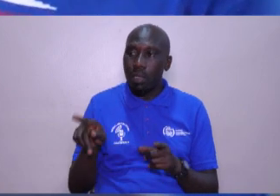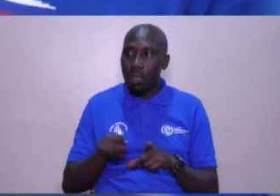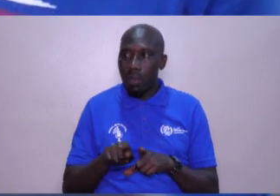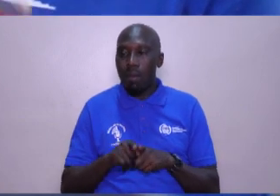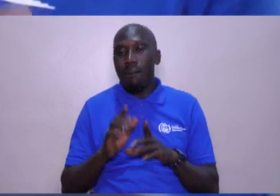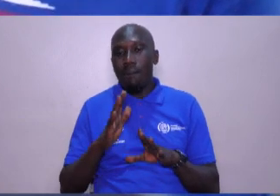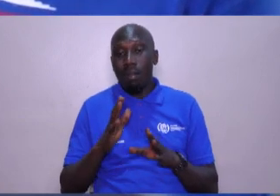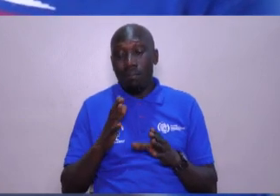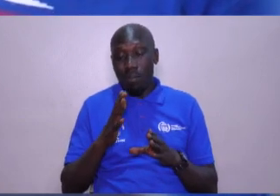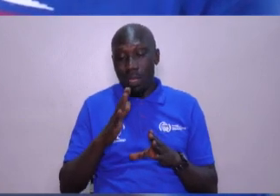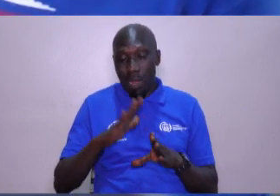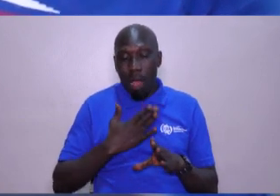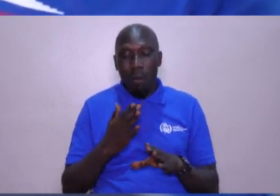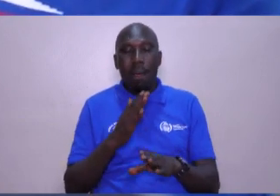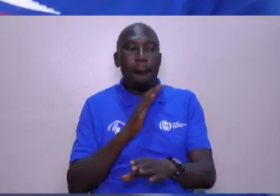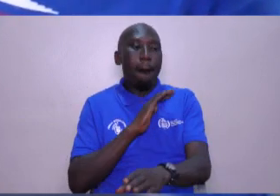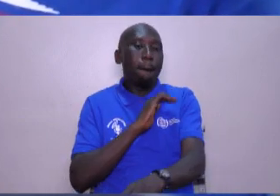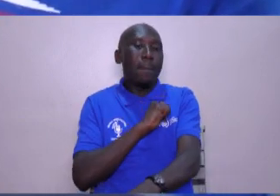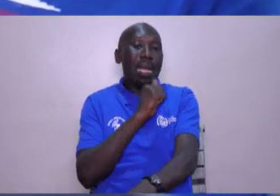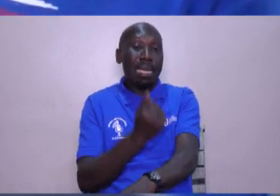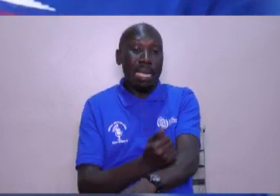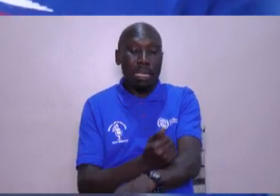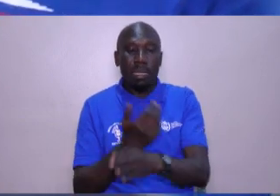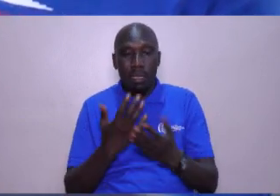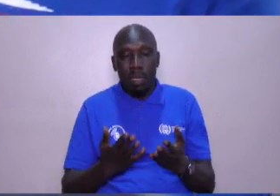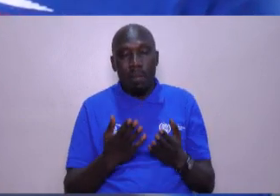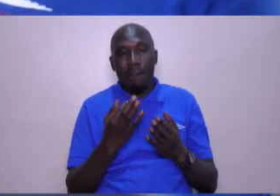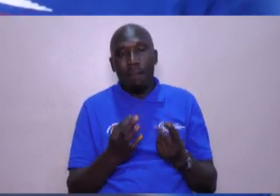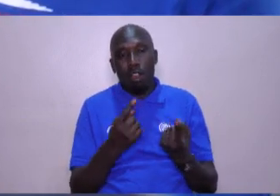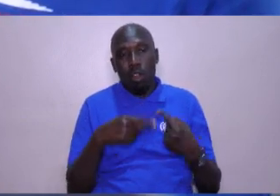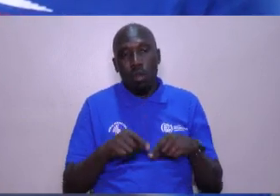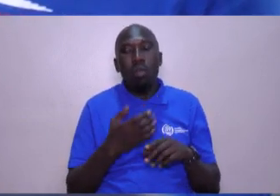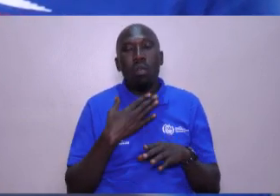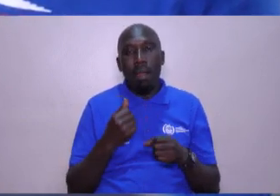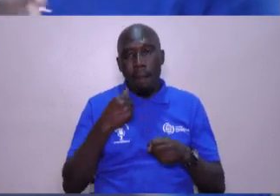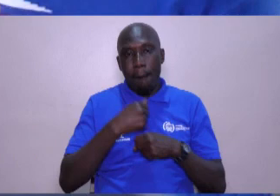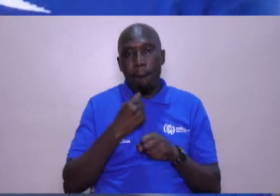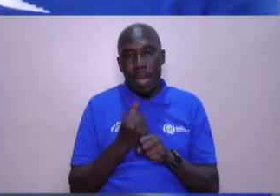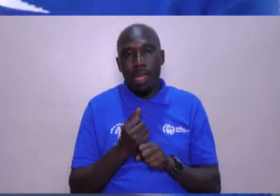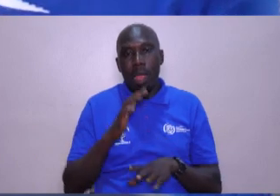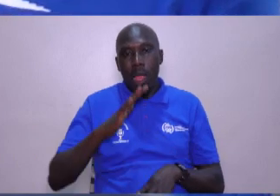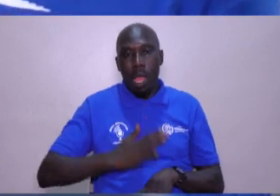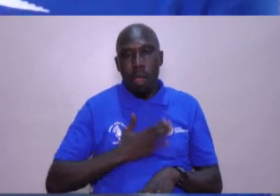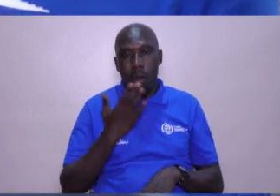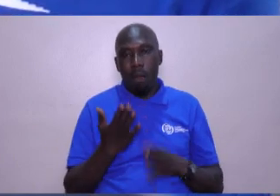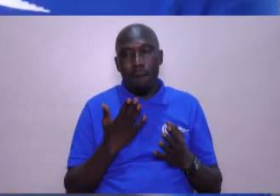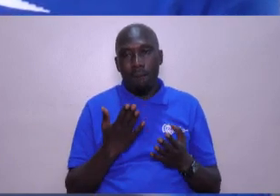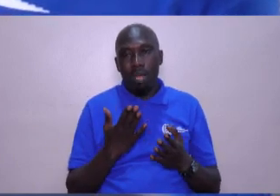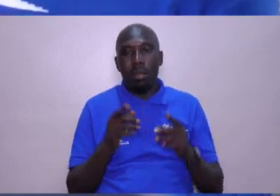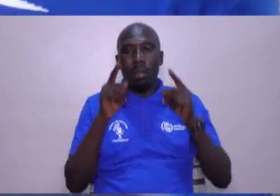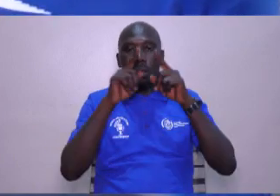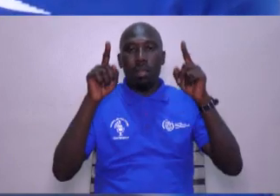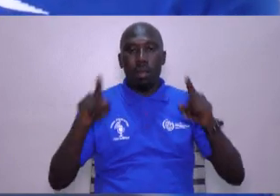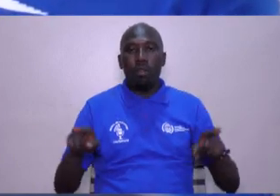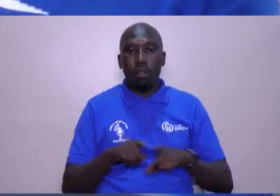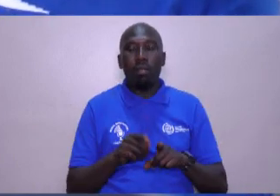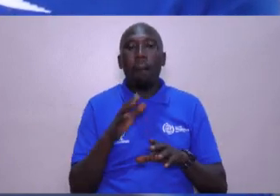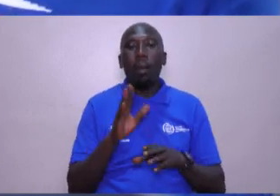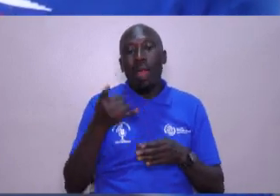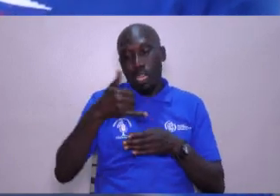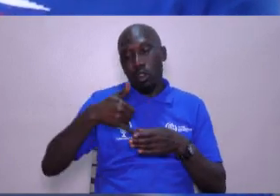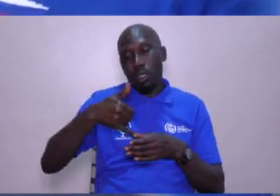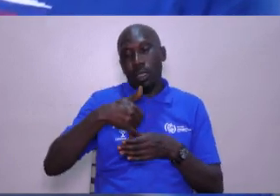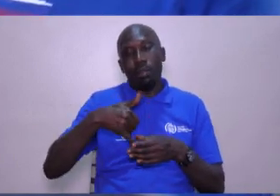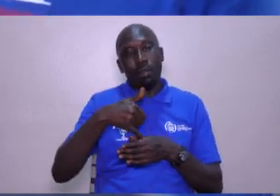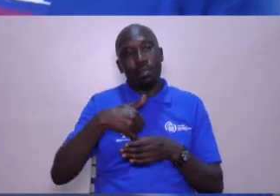it is within our mandate. If we want to make our friends more inclusive,